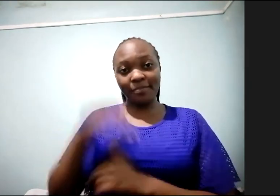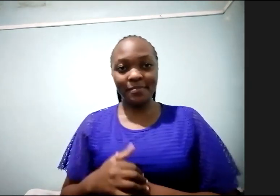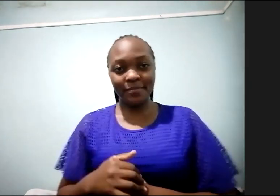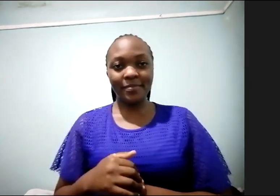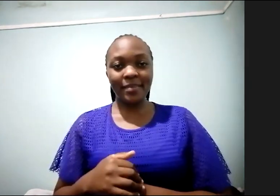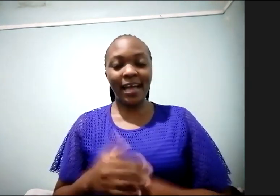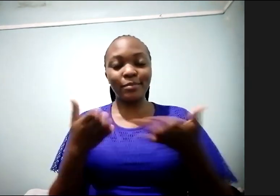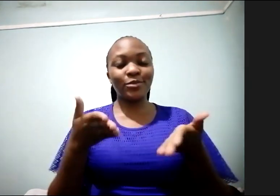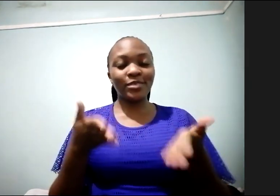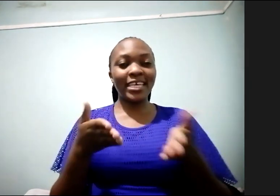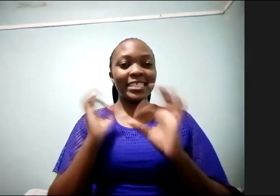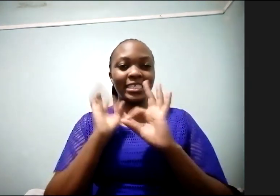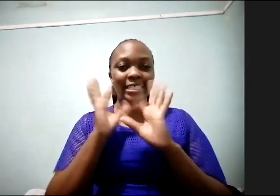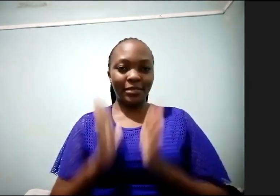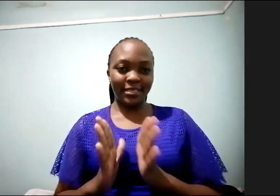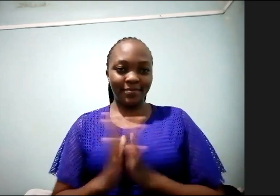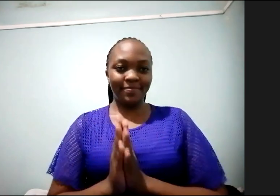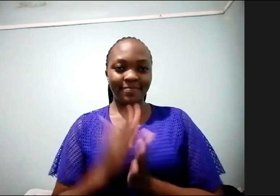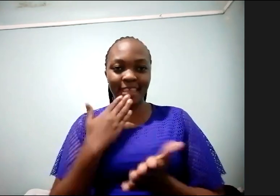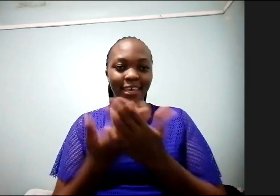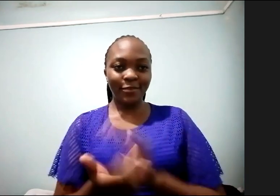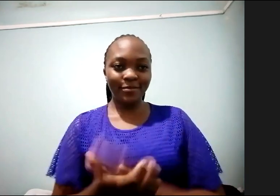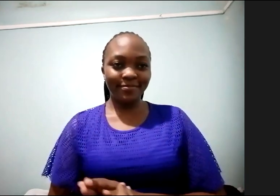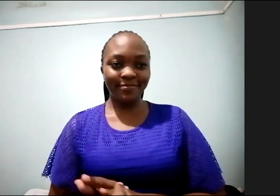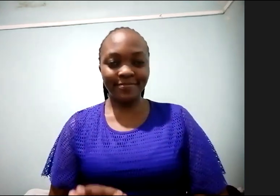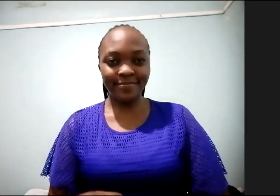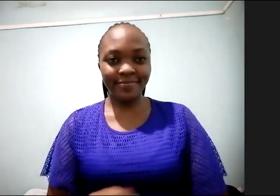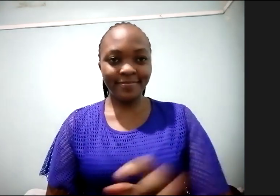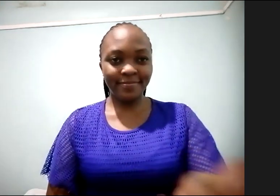name. I'll be today's interpreter. Thank you.